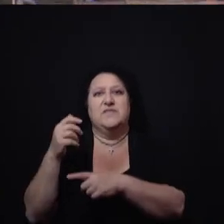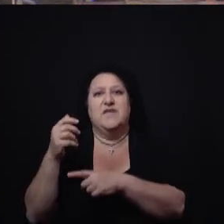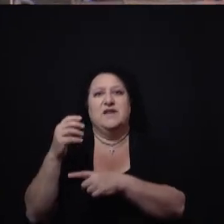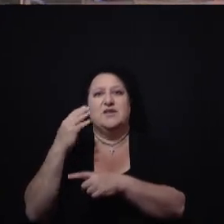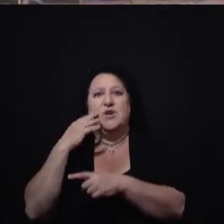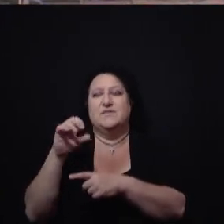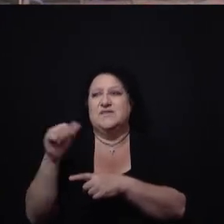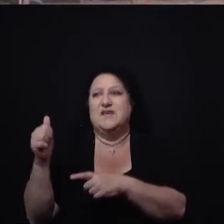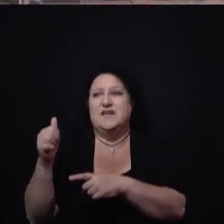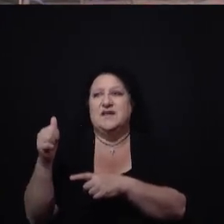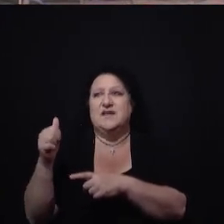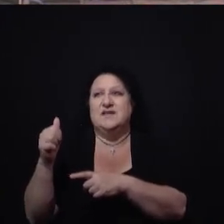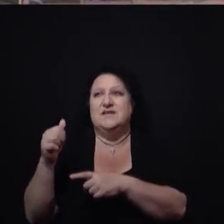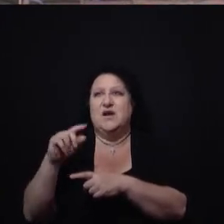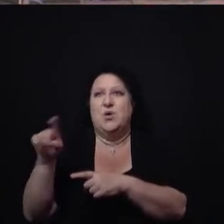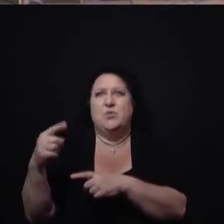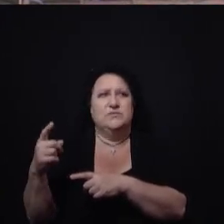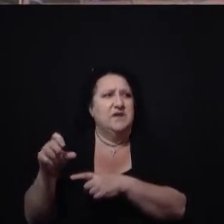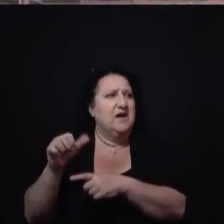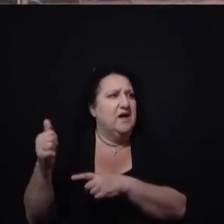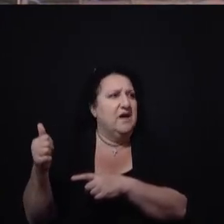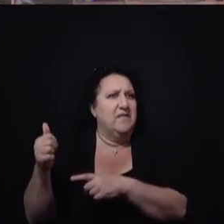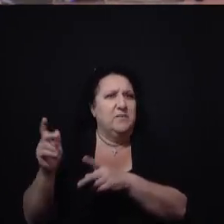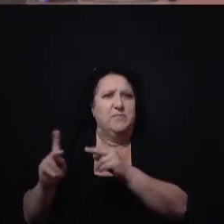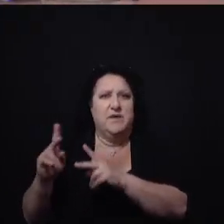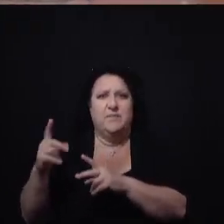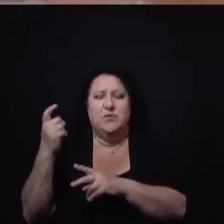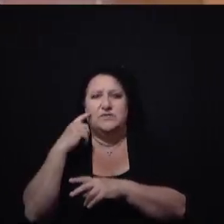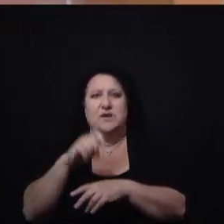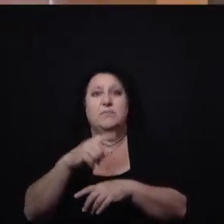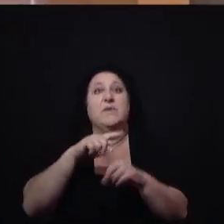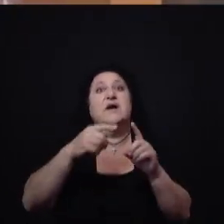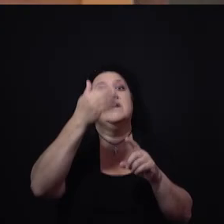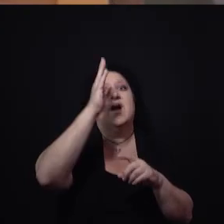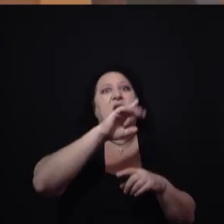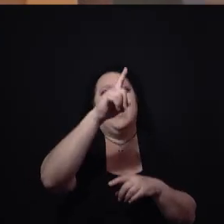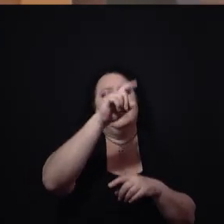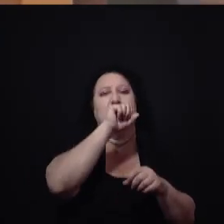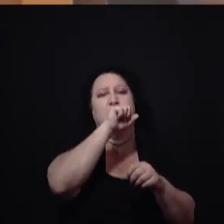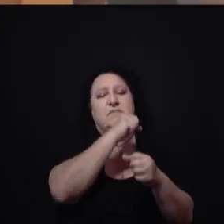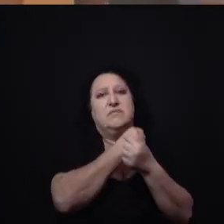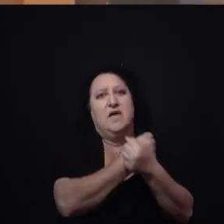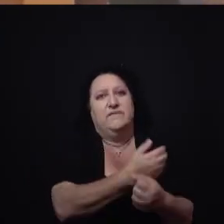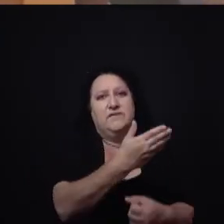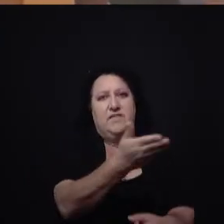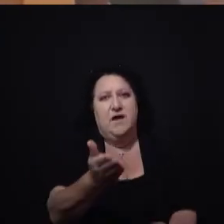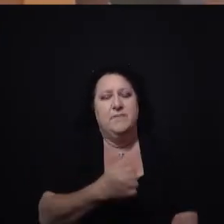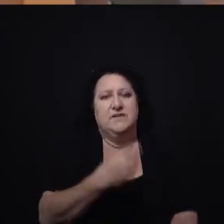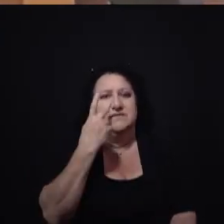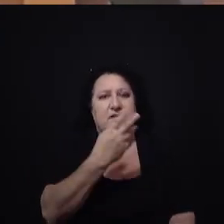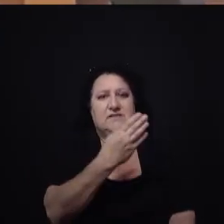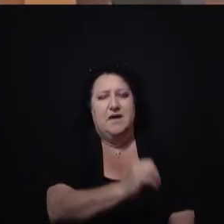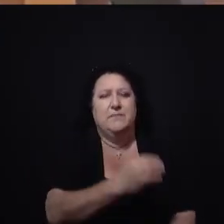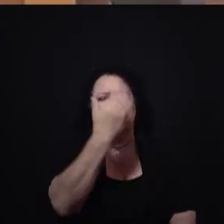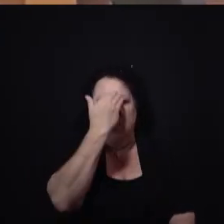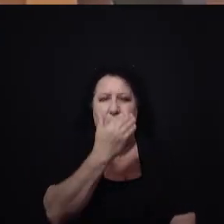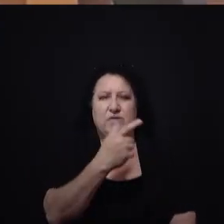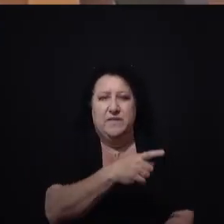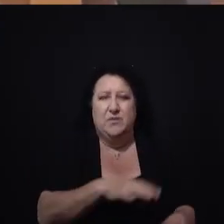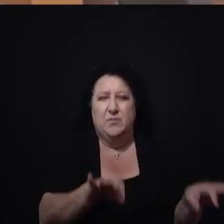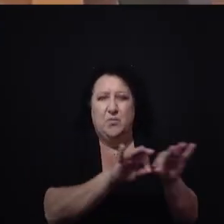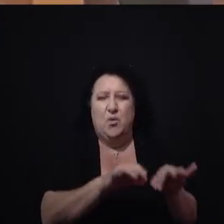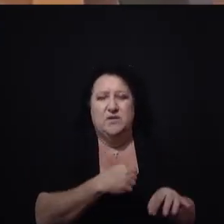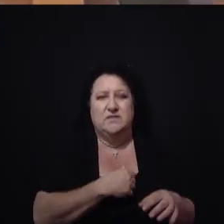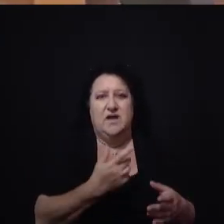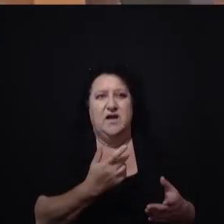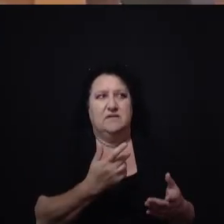them. They need to understand that they are known, they are seen, they are valued. Because as the world increasingly